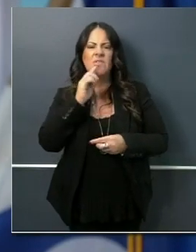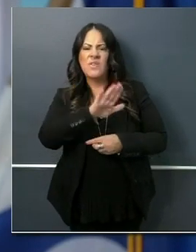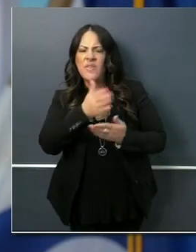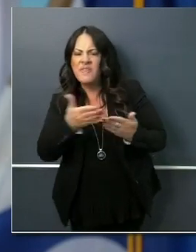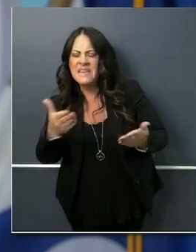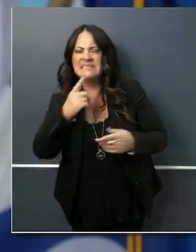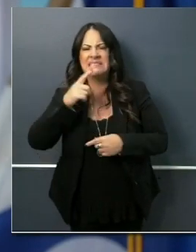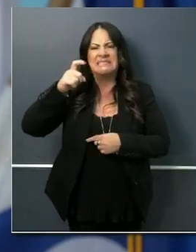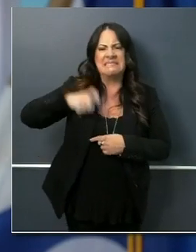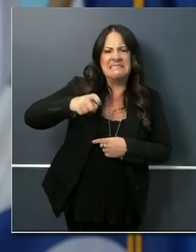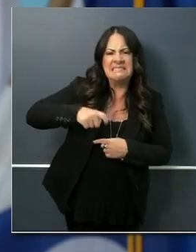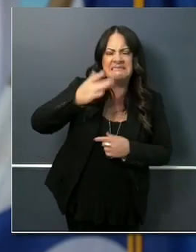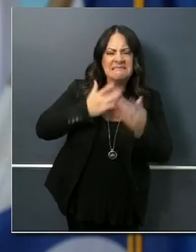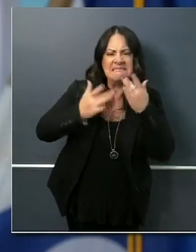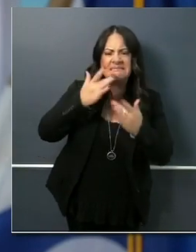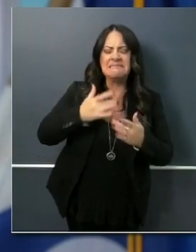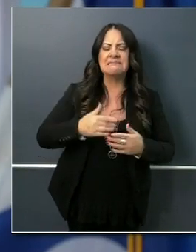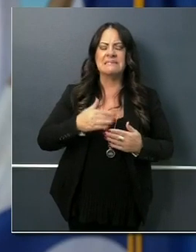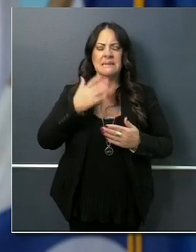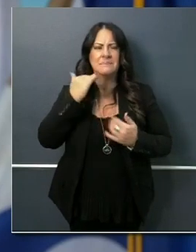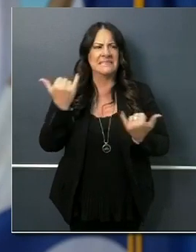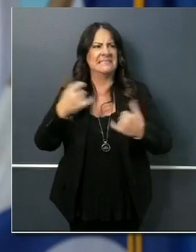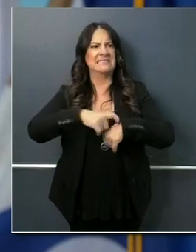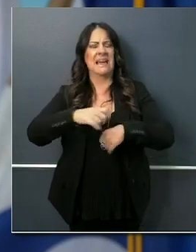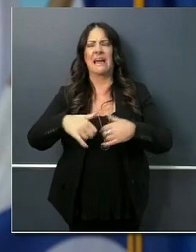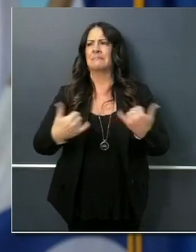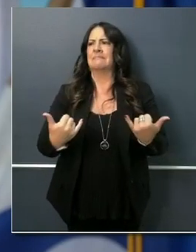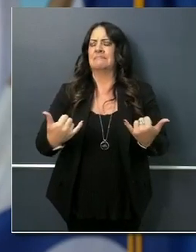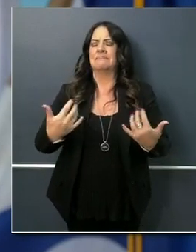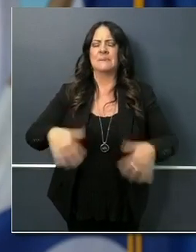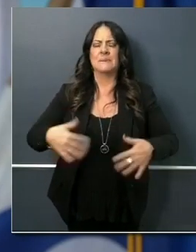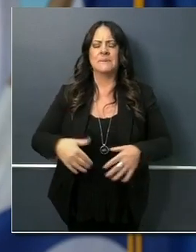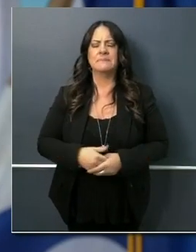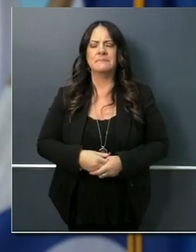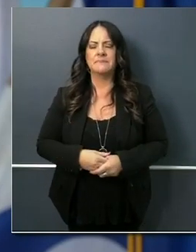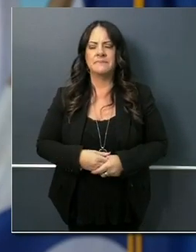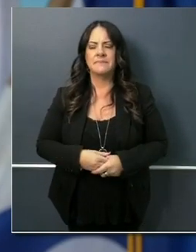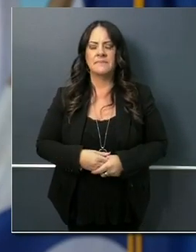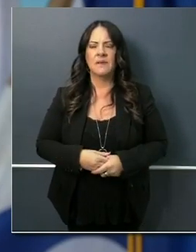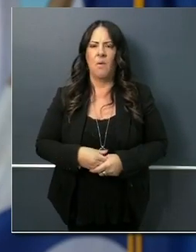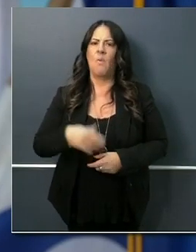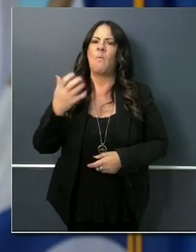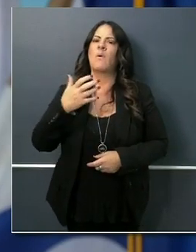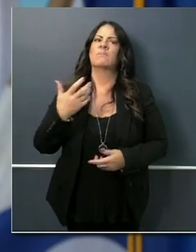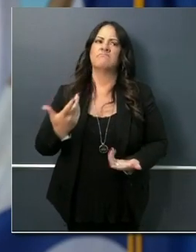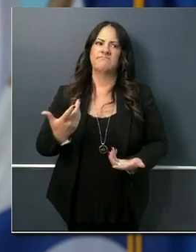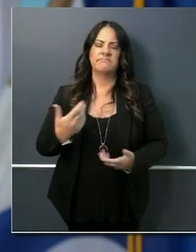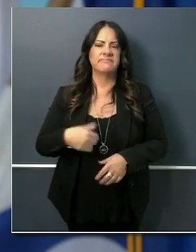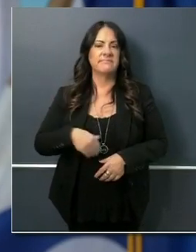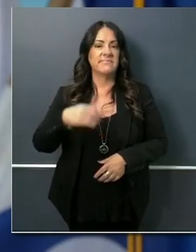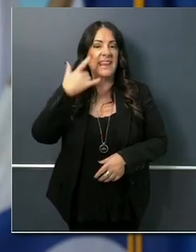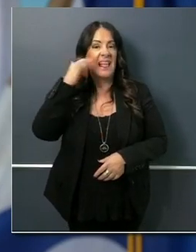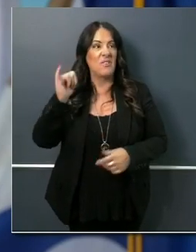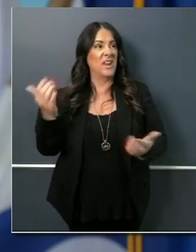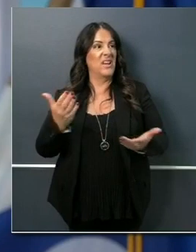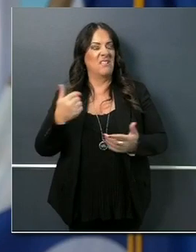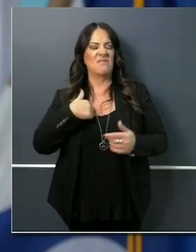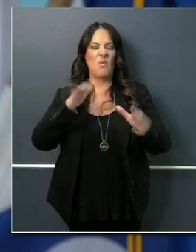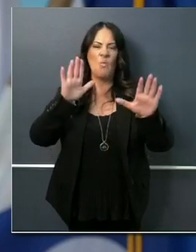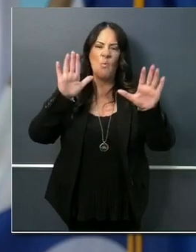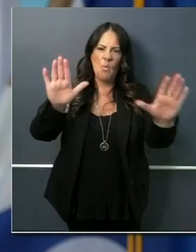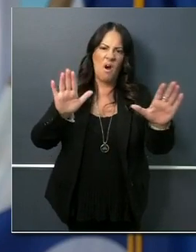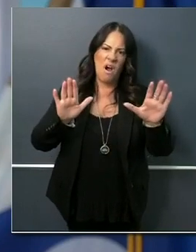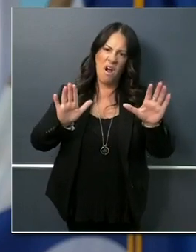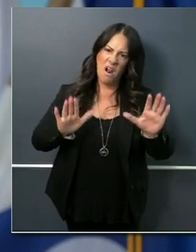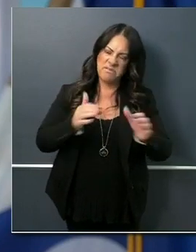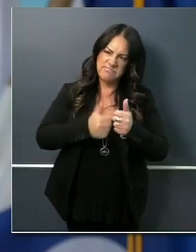time, again, of deep, deep need. We're blessed in the state of California to have an incredible director of our Department of